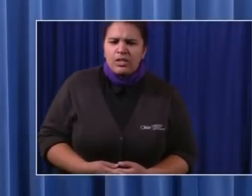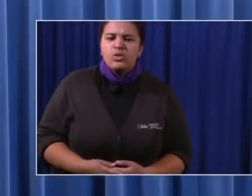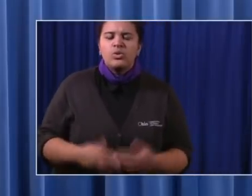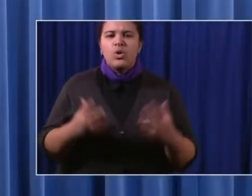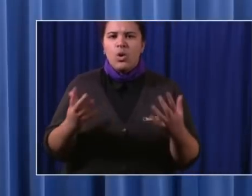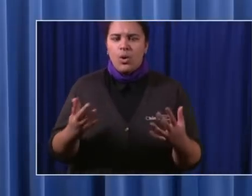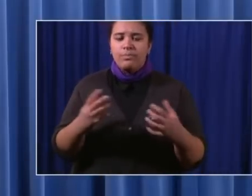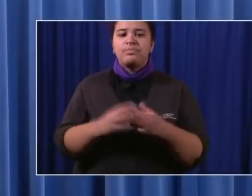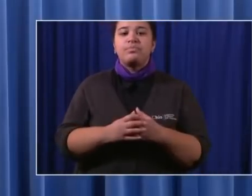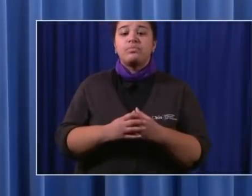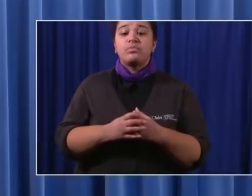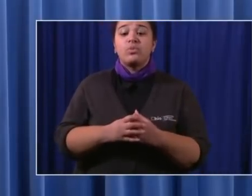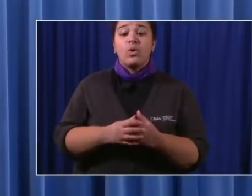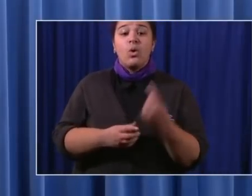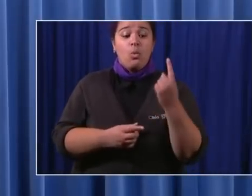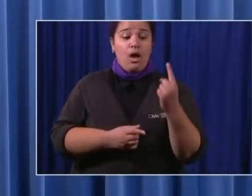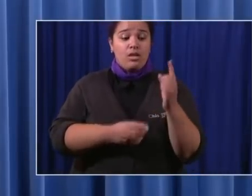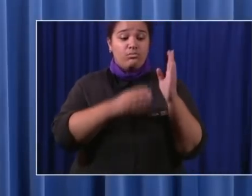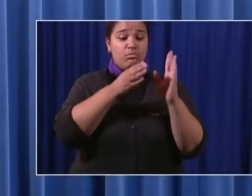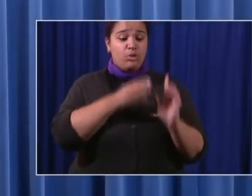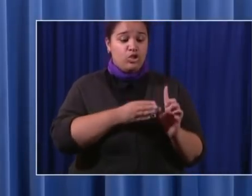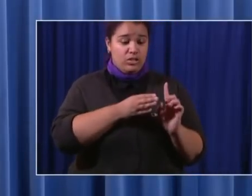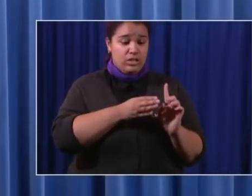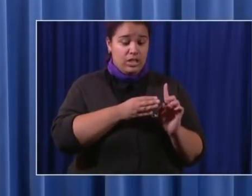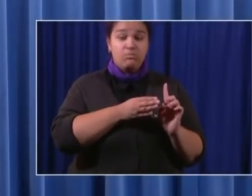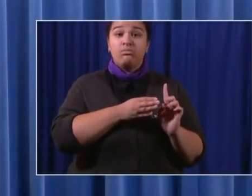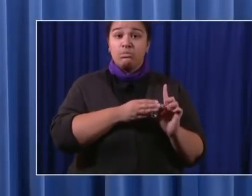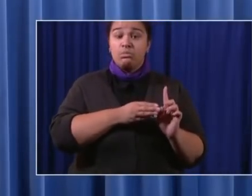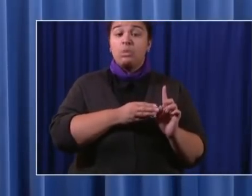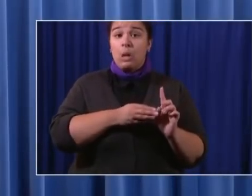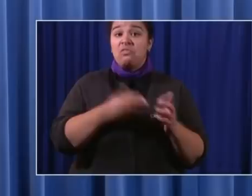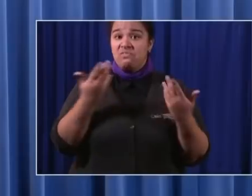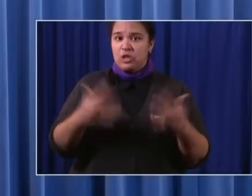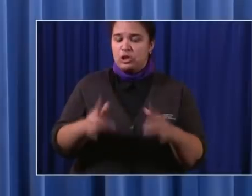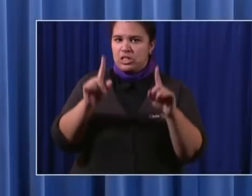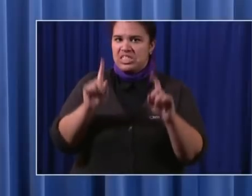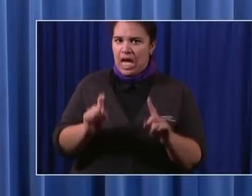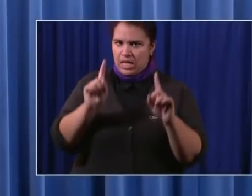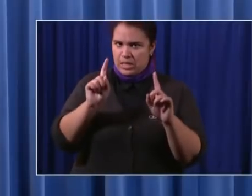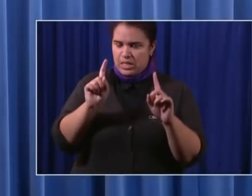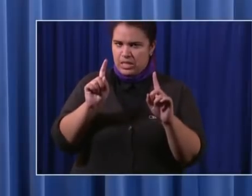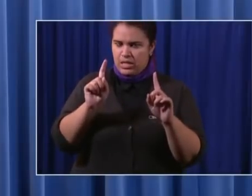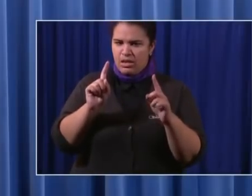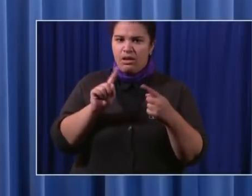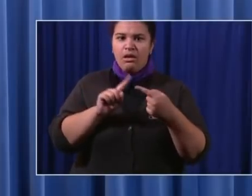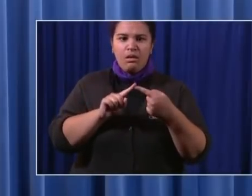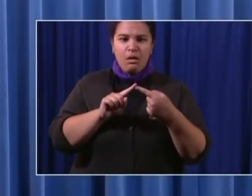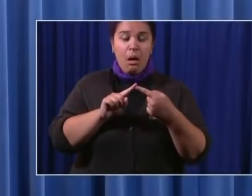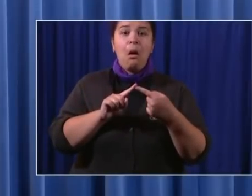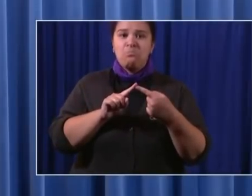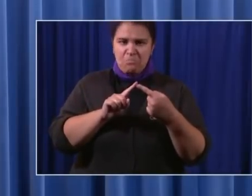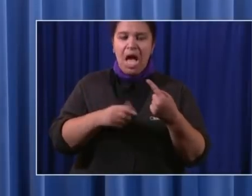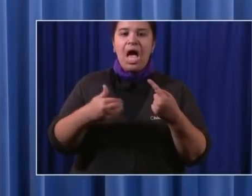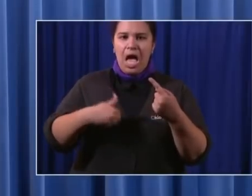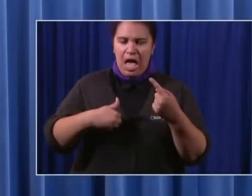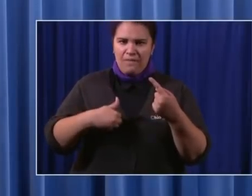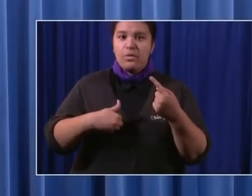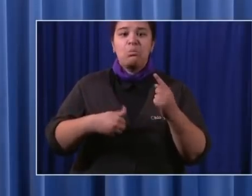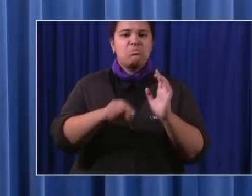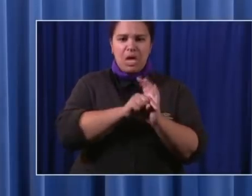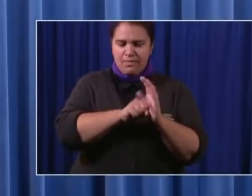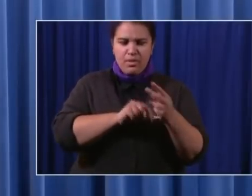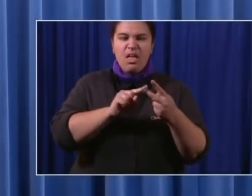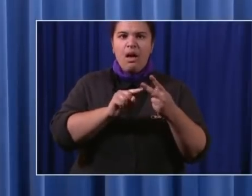patients with multiple positive tests for coronavirus. How are those being counted, and how do